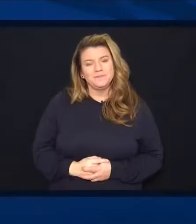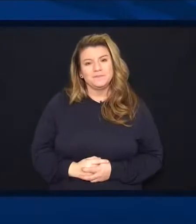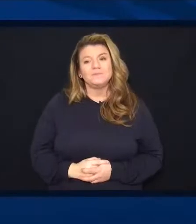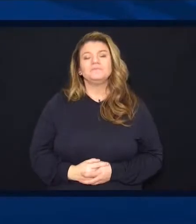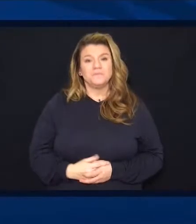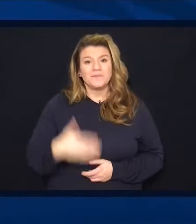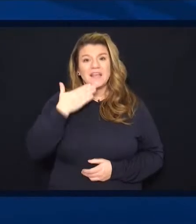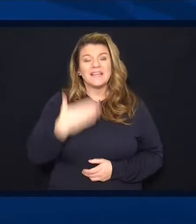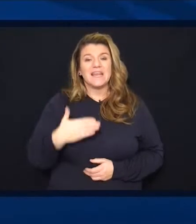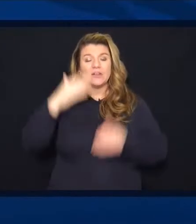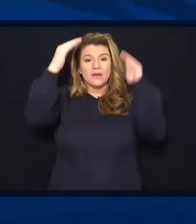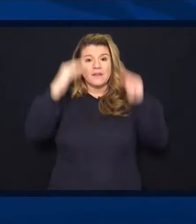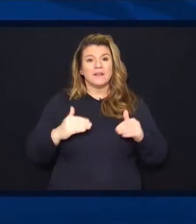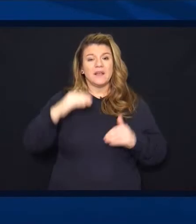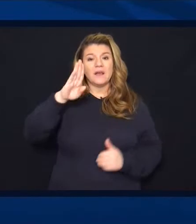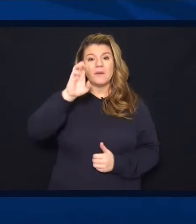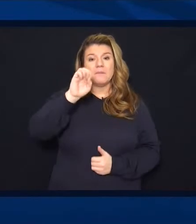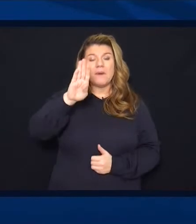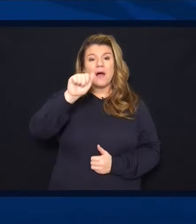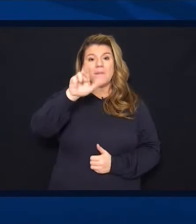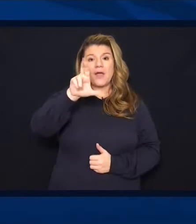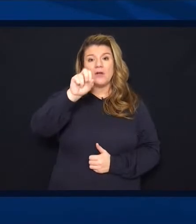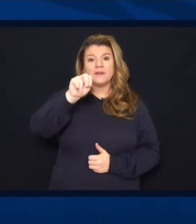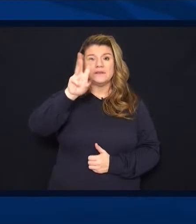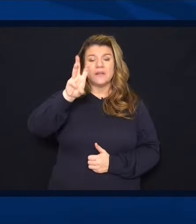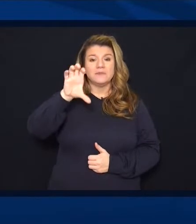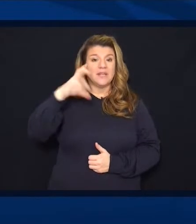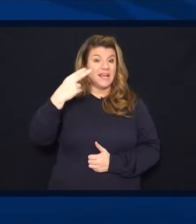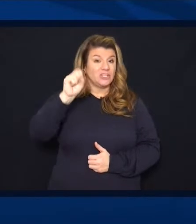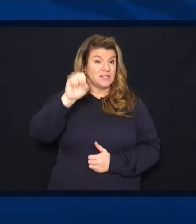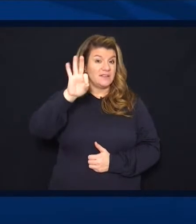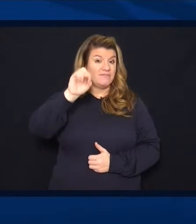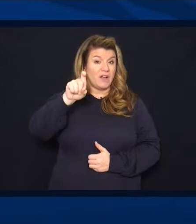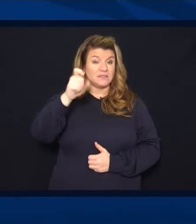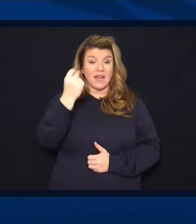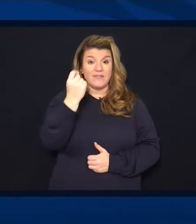All right, thank you, Charles. Next, we'll go to Bob Aaron with WCHS and Fox 11.